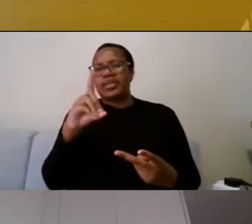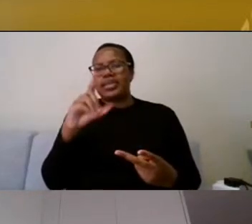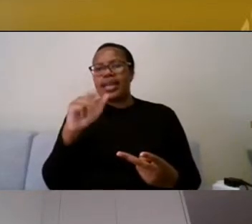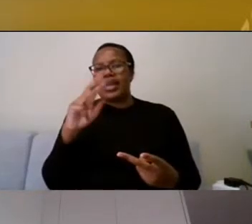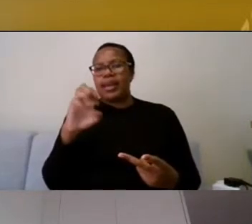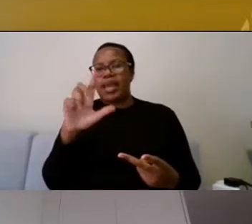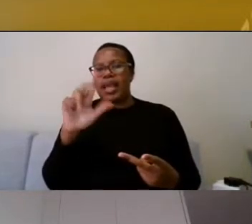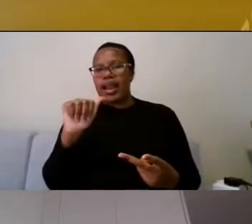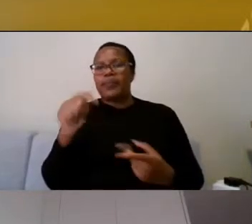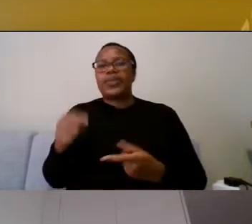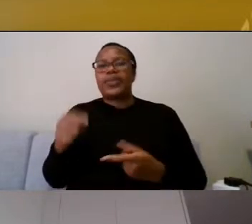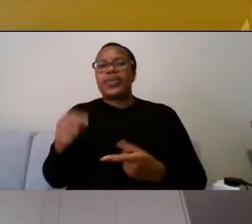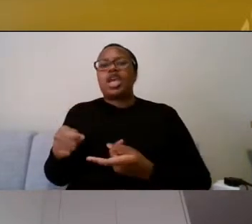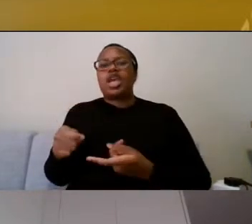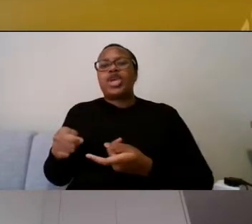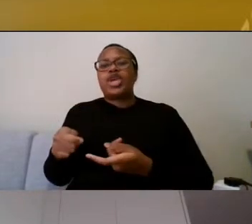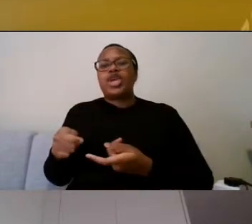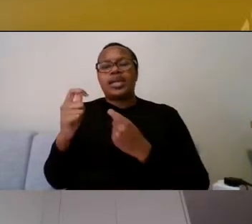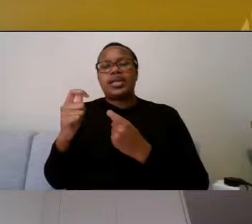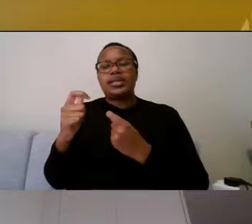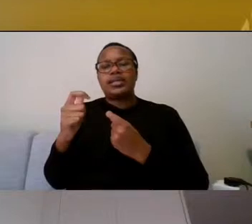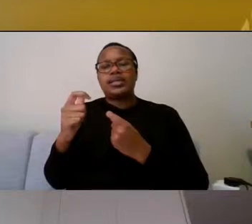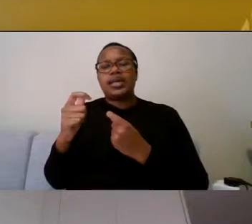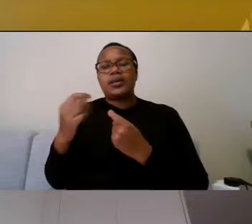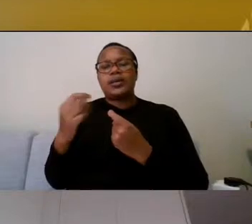raising about